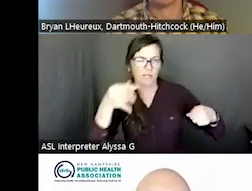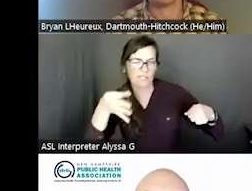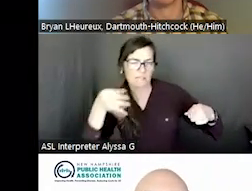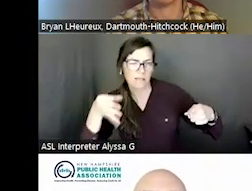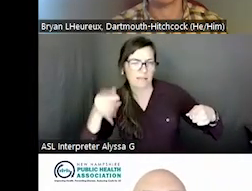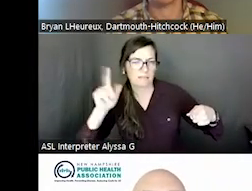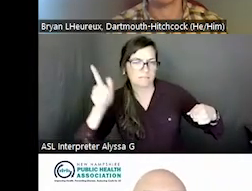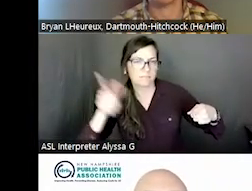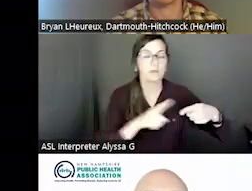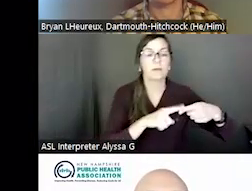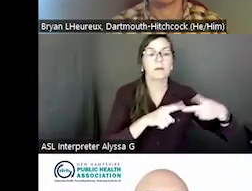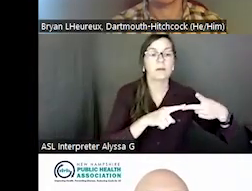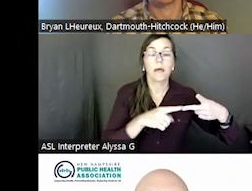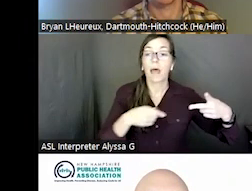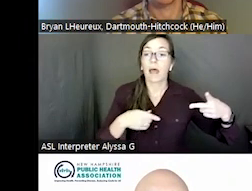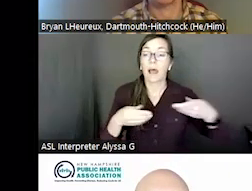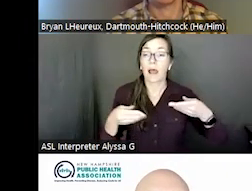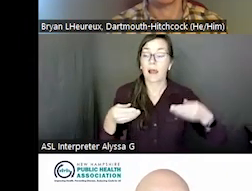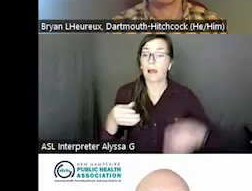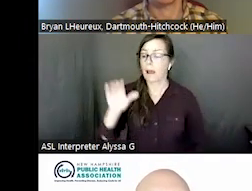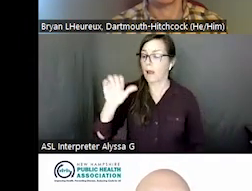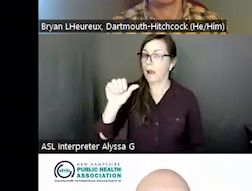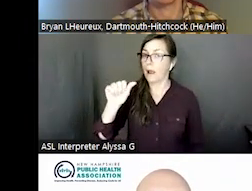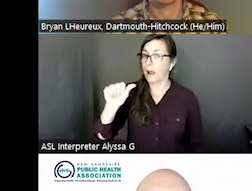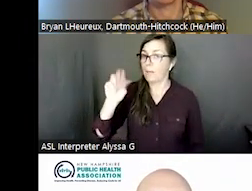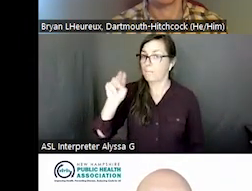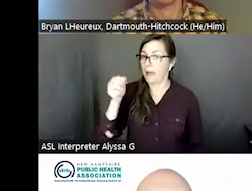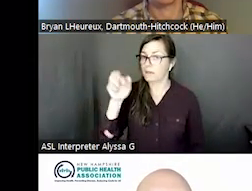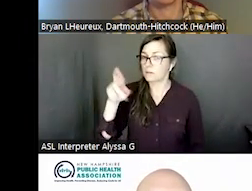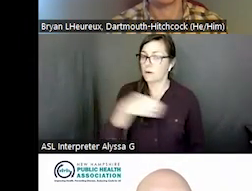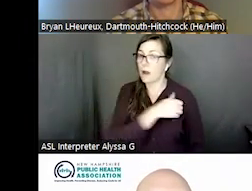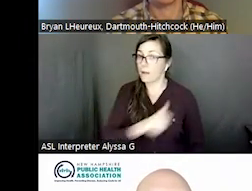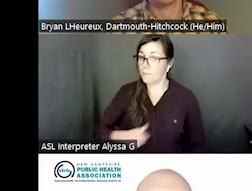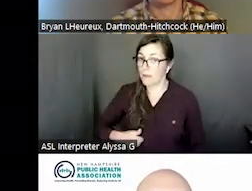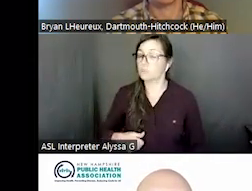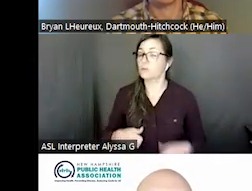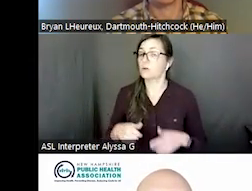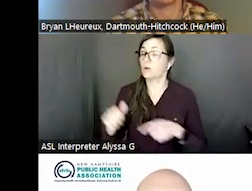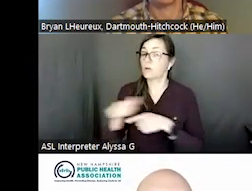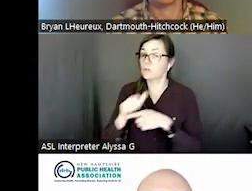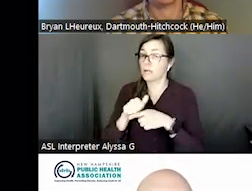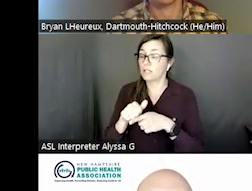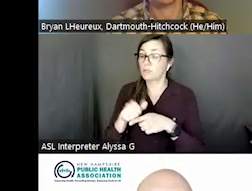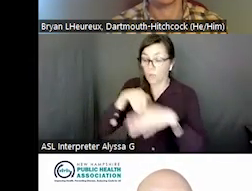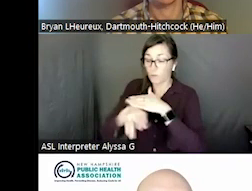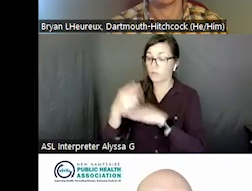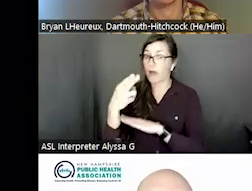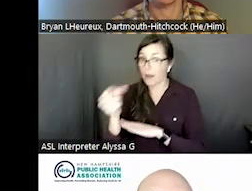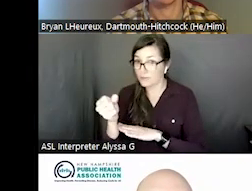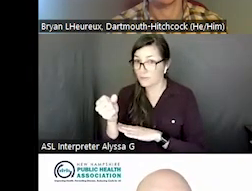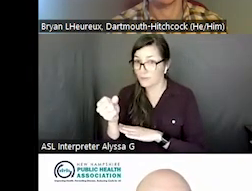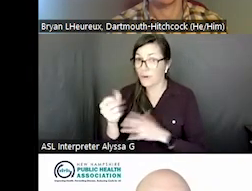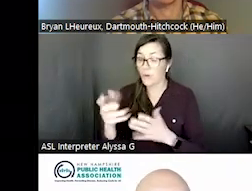is, ambassador trainings, where we're going into high schools and identifying student leaders who want to be ambassadors about COVID and